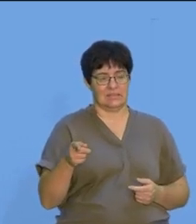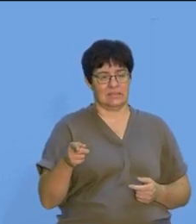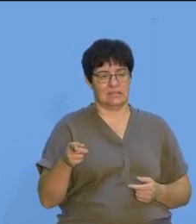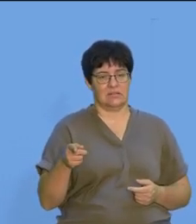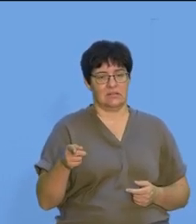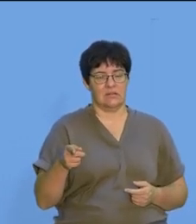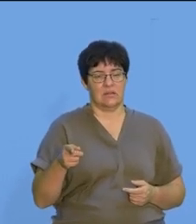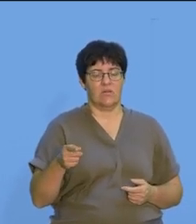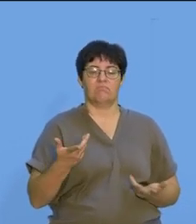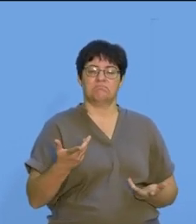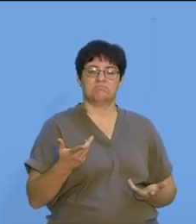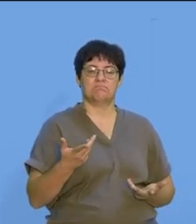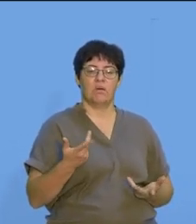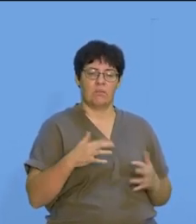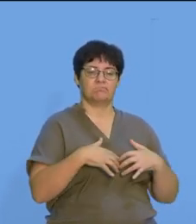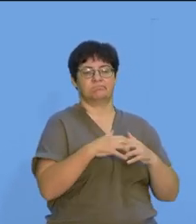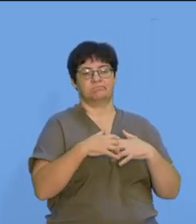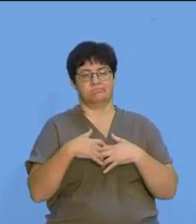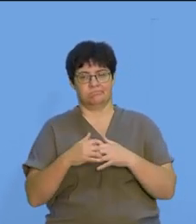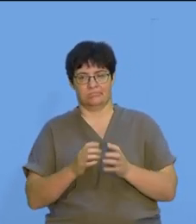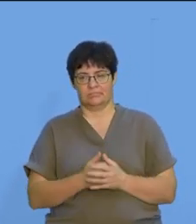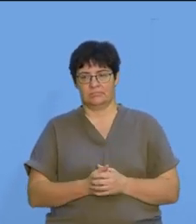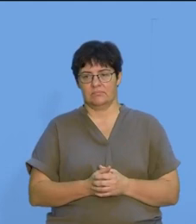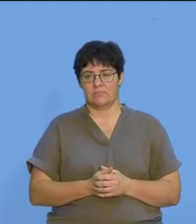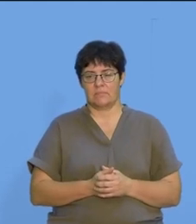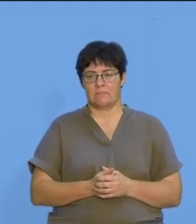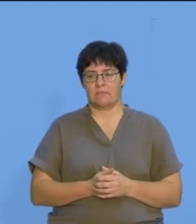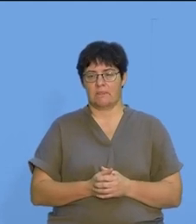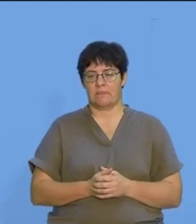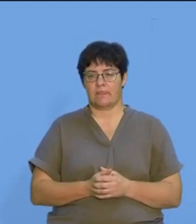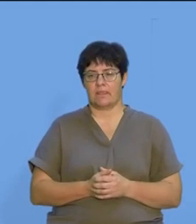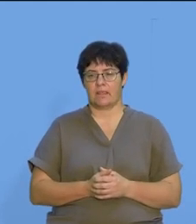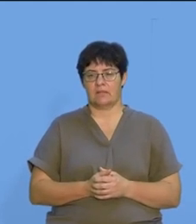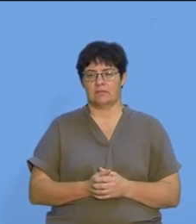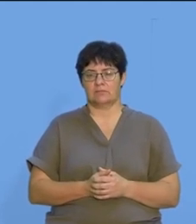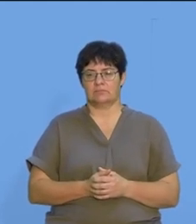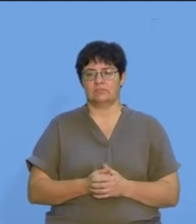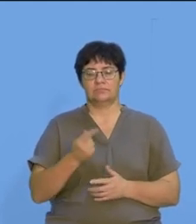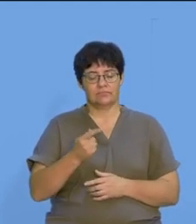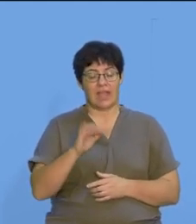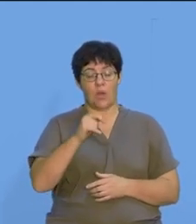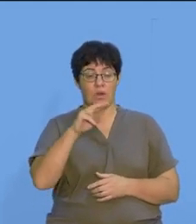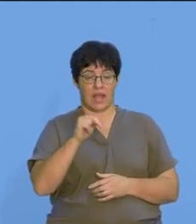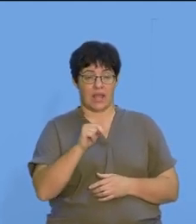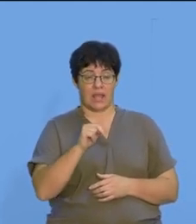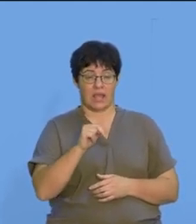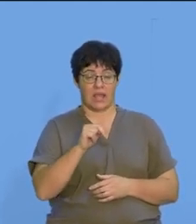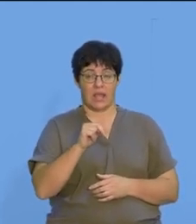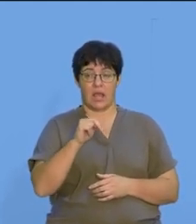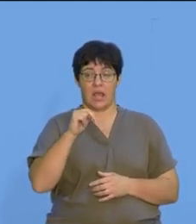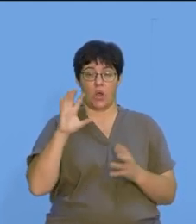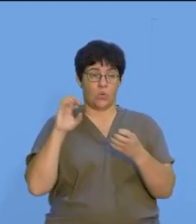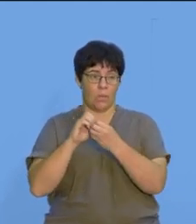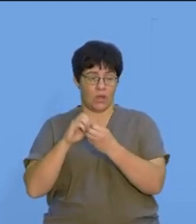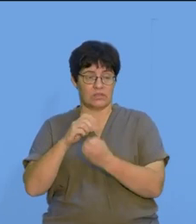so that's the gist in terms of composition, right? Okay, and then in naming ionic compounds,